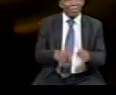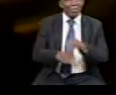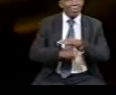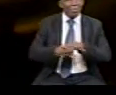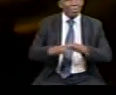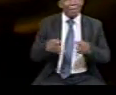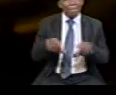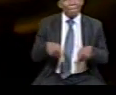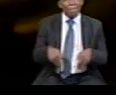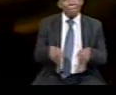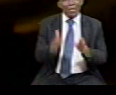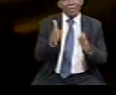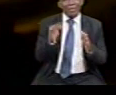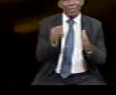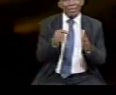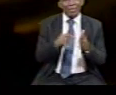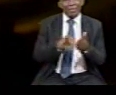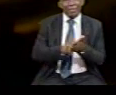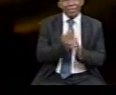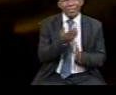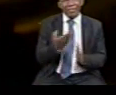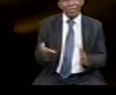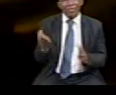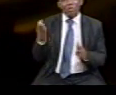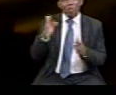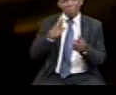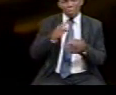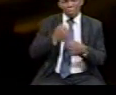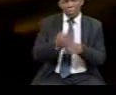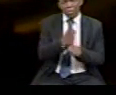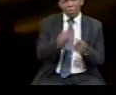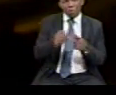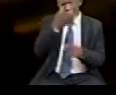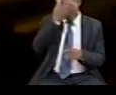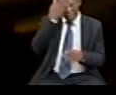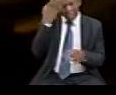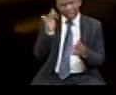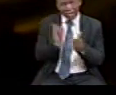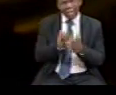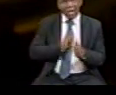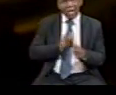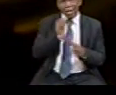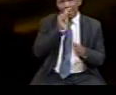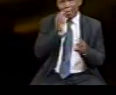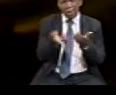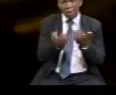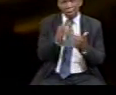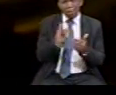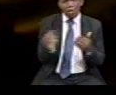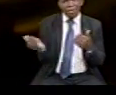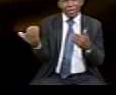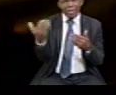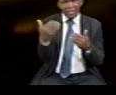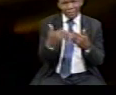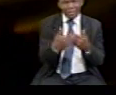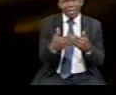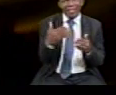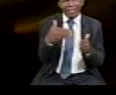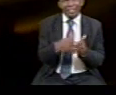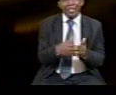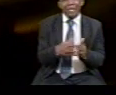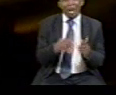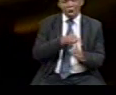you to forget that I am coming again. I am coming again. And when I come, I'm going to take the